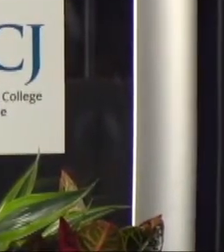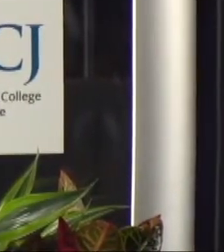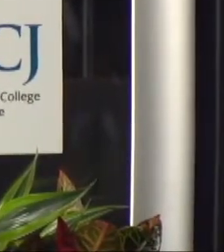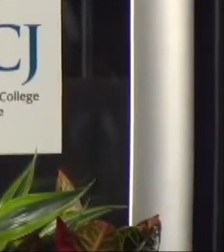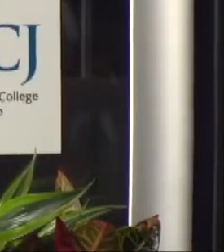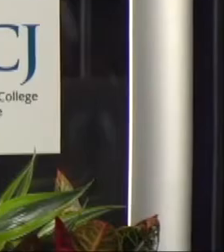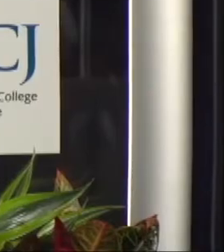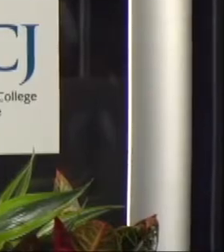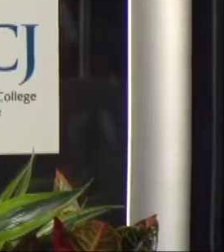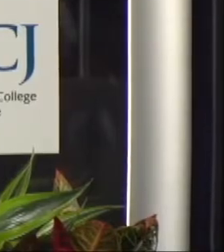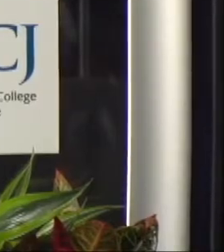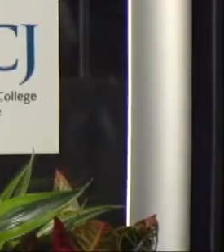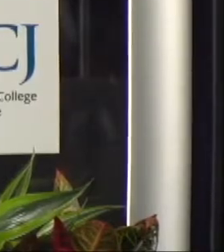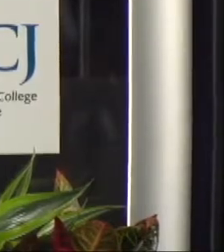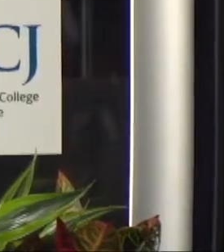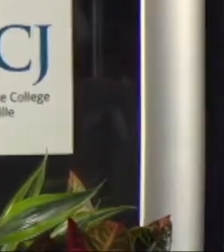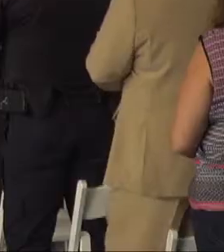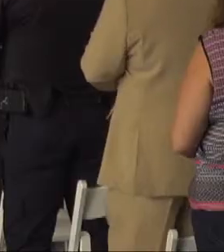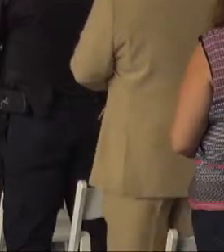Stay